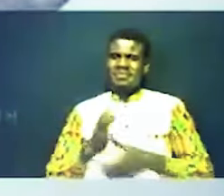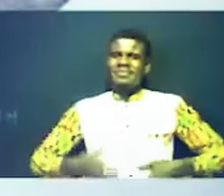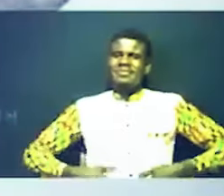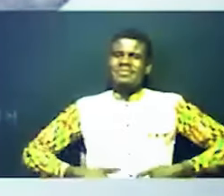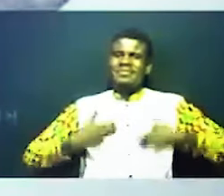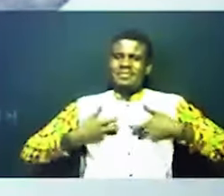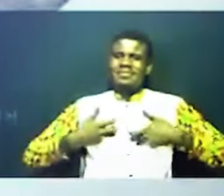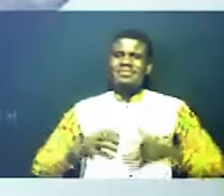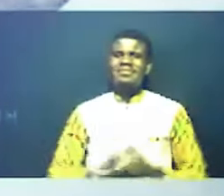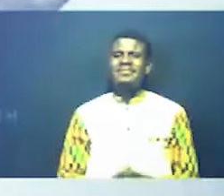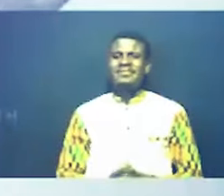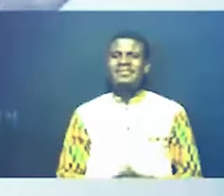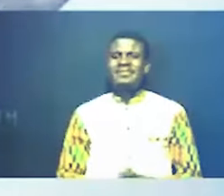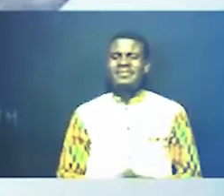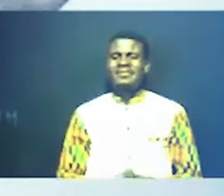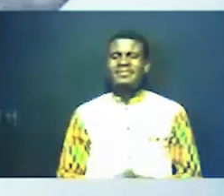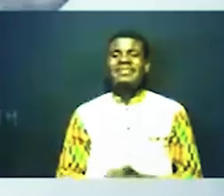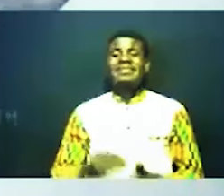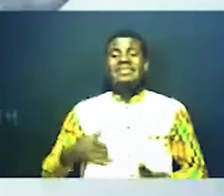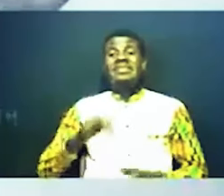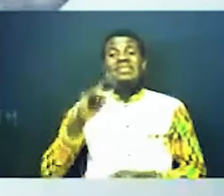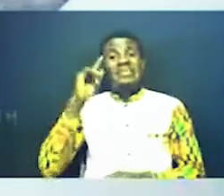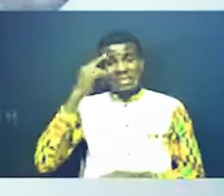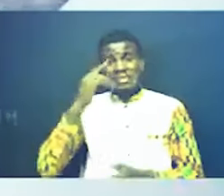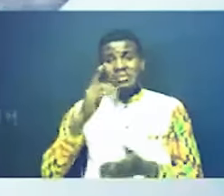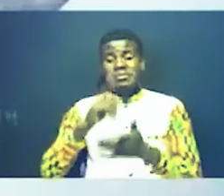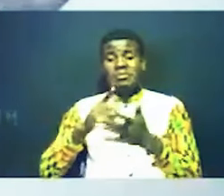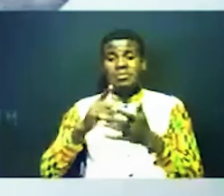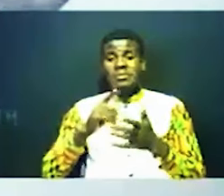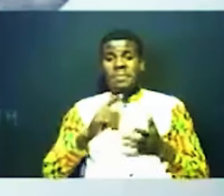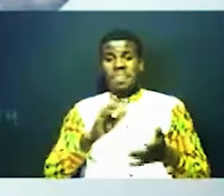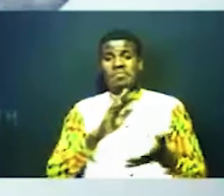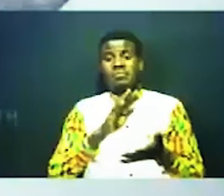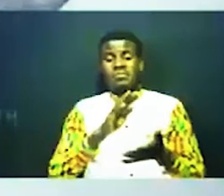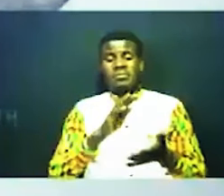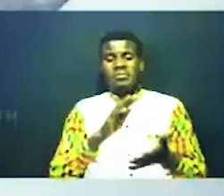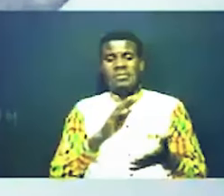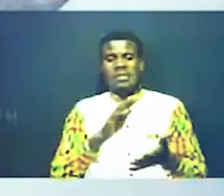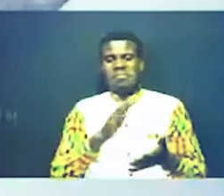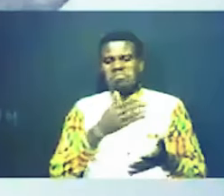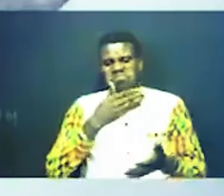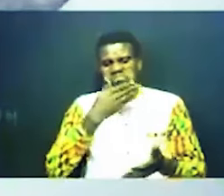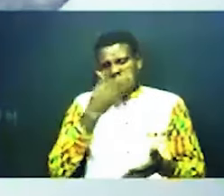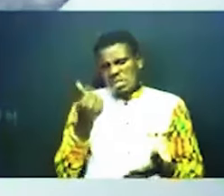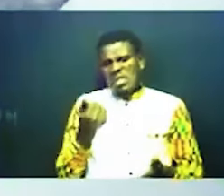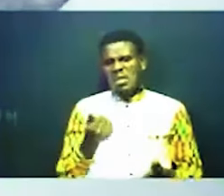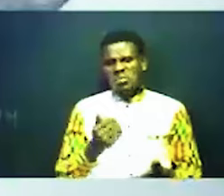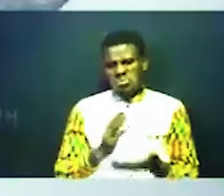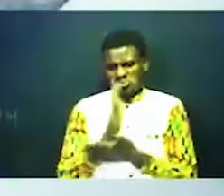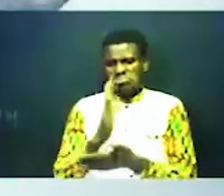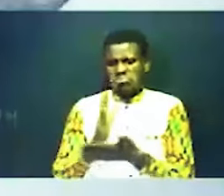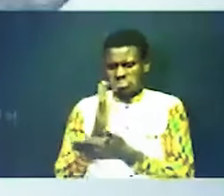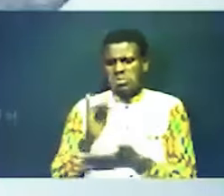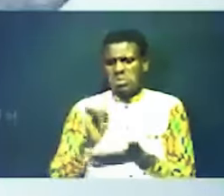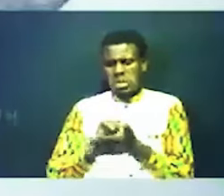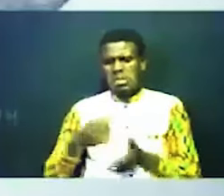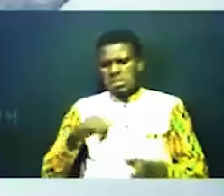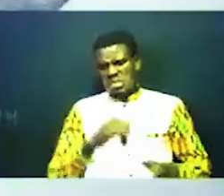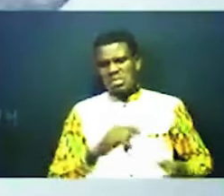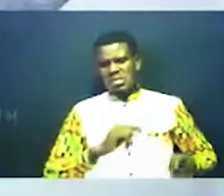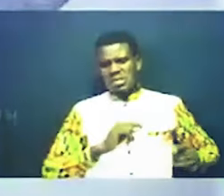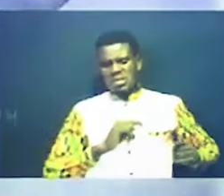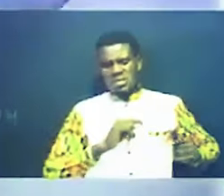They feel justified harboring such resentment because, in their view, they have